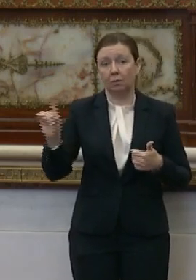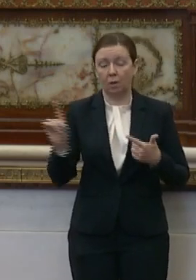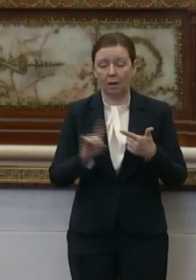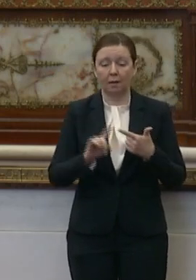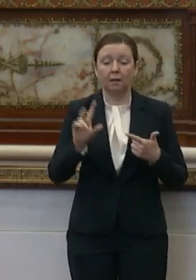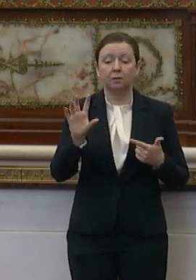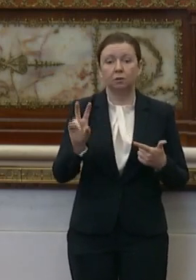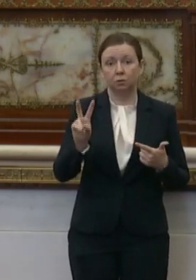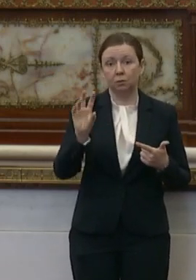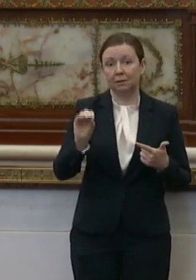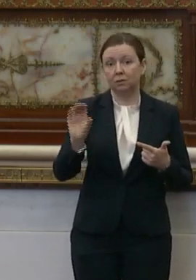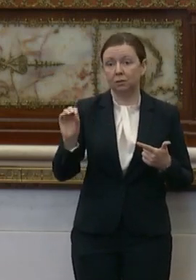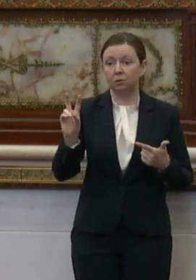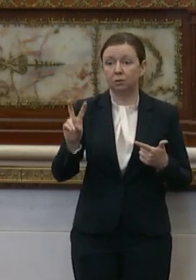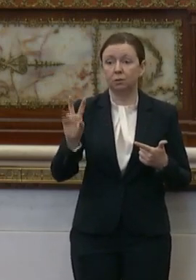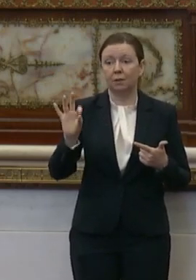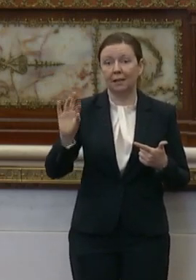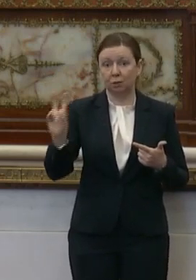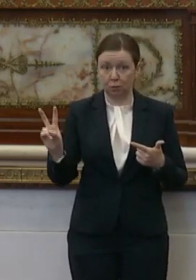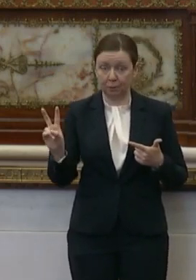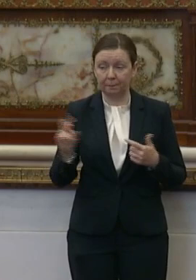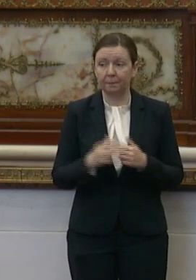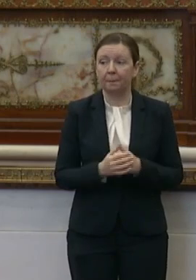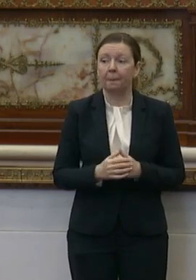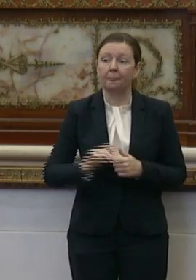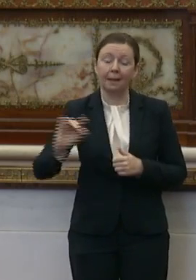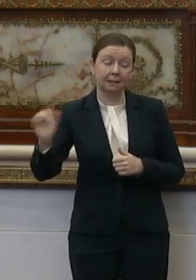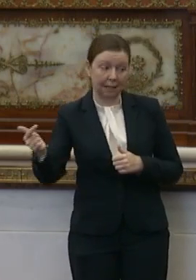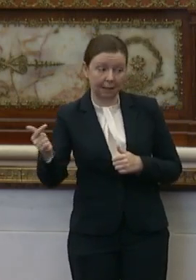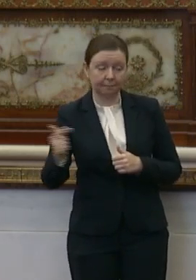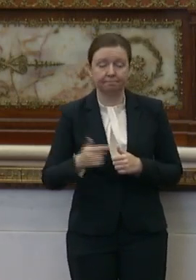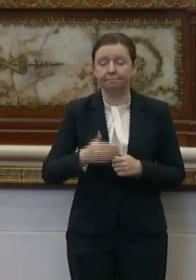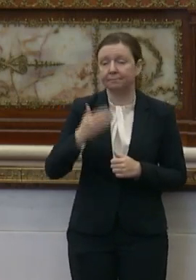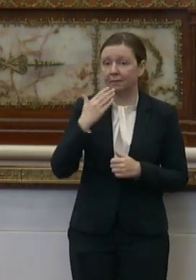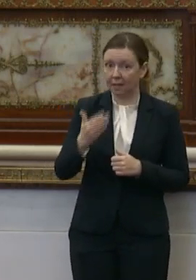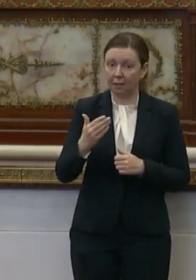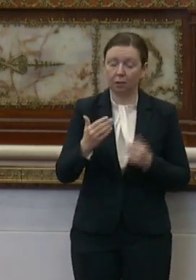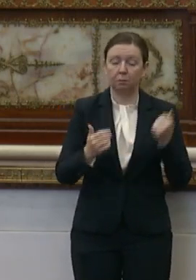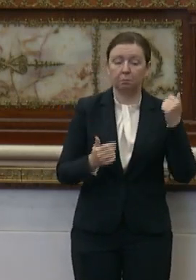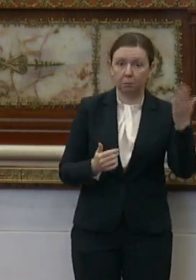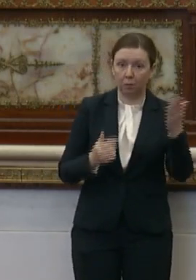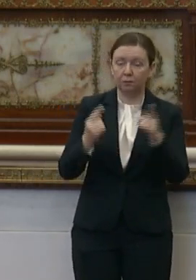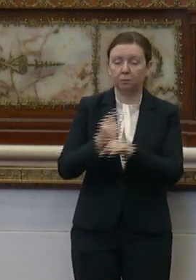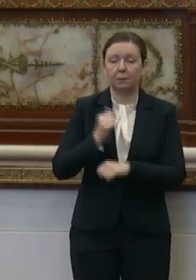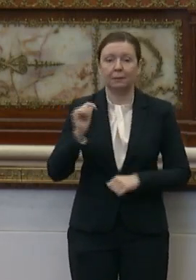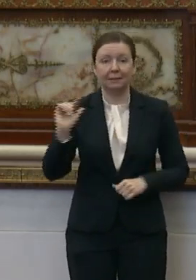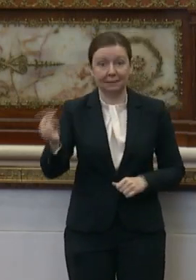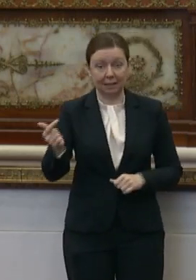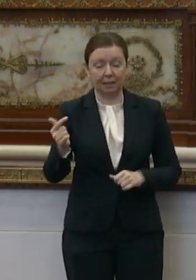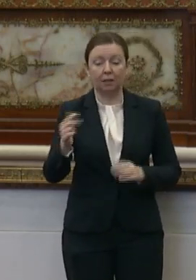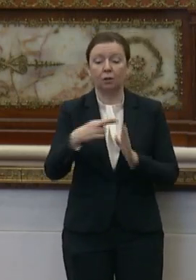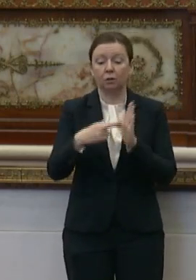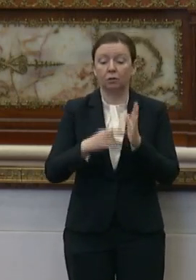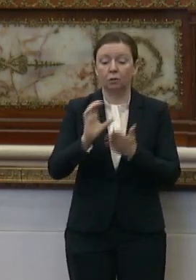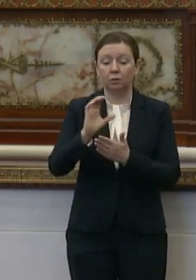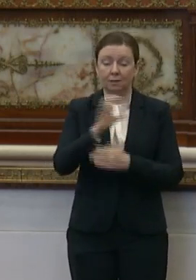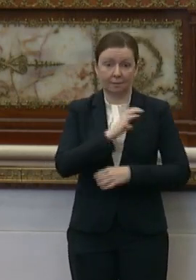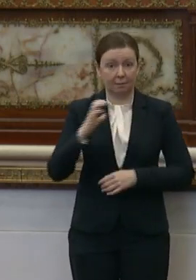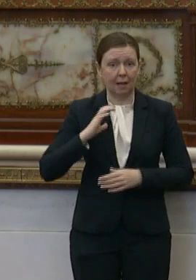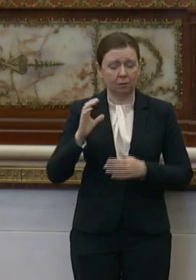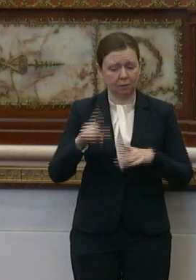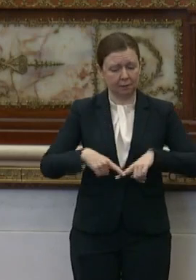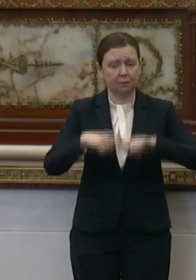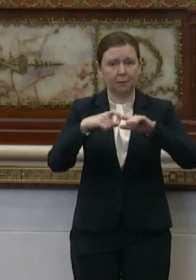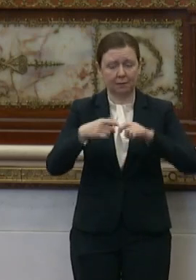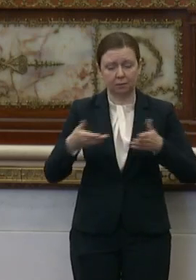200291, and 200292. Second. Thank you. It has been moved and properly seconded that the rules of council be suspended so